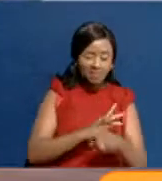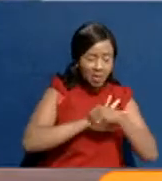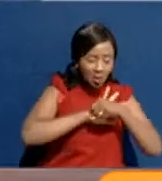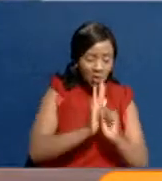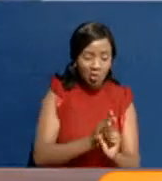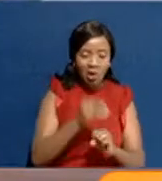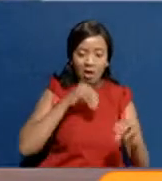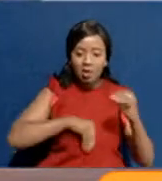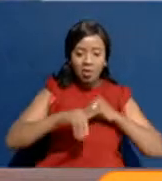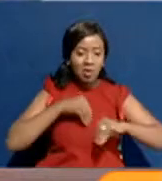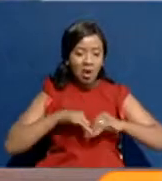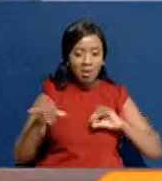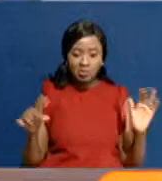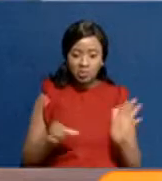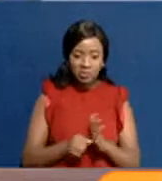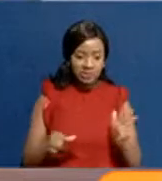COVID-19,